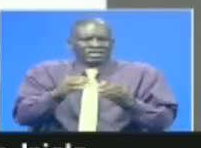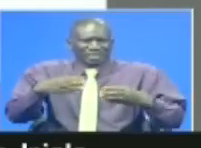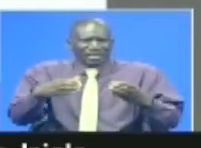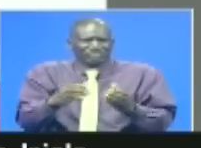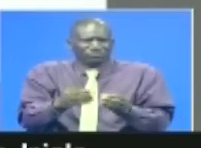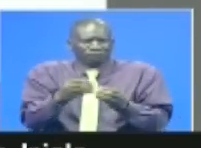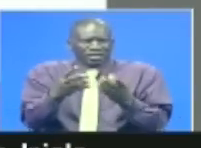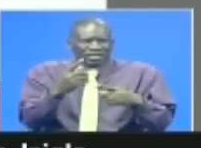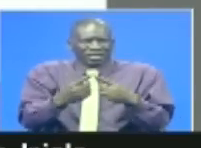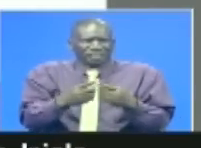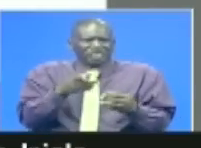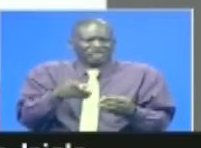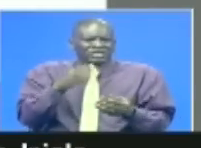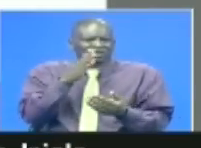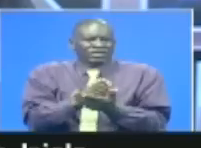years. Is that even factual?